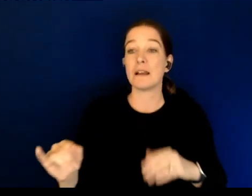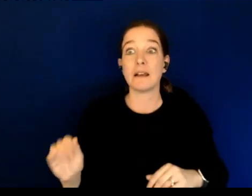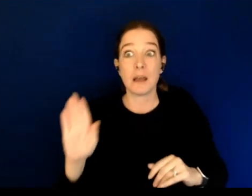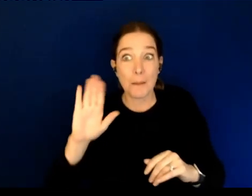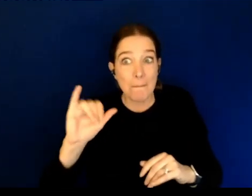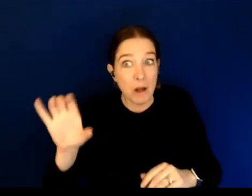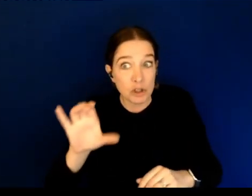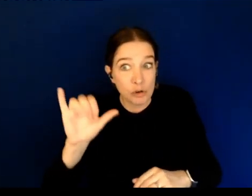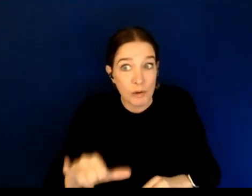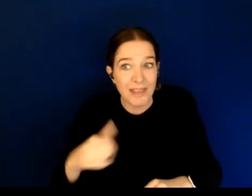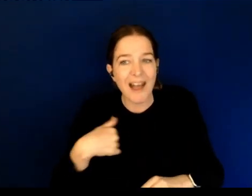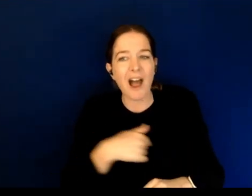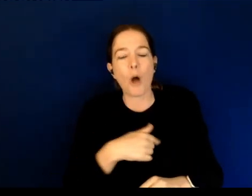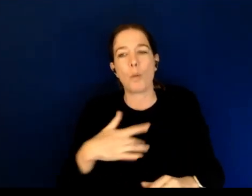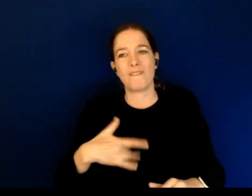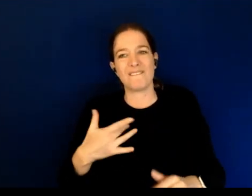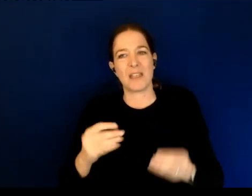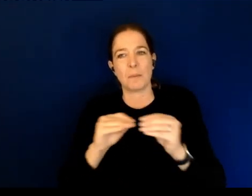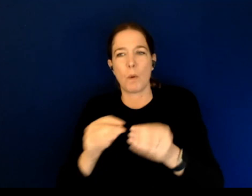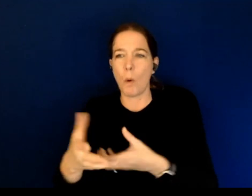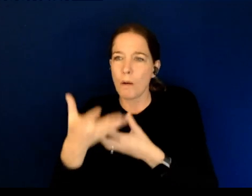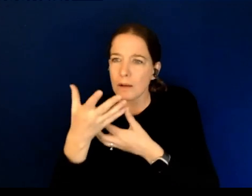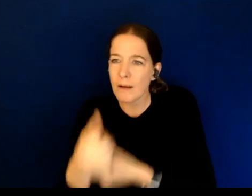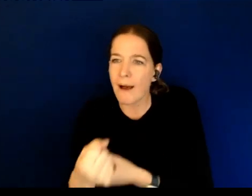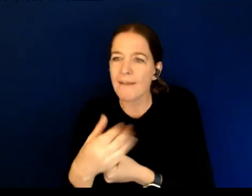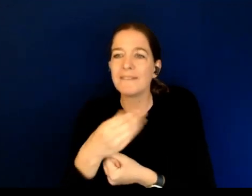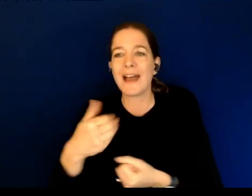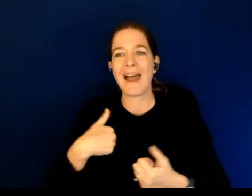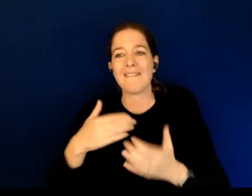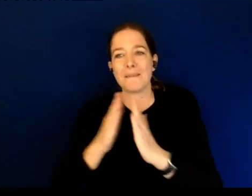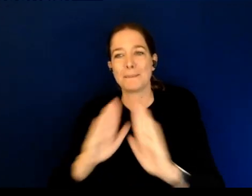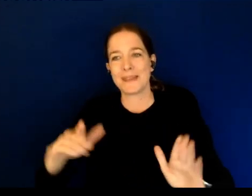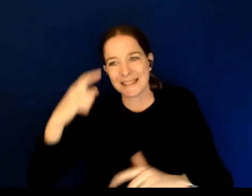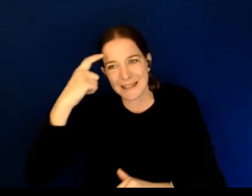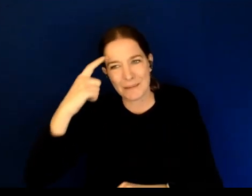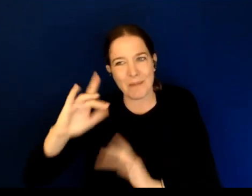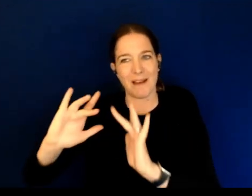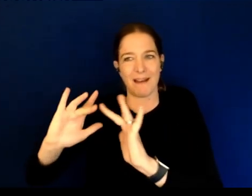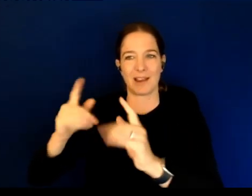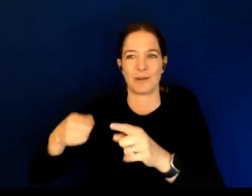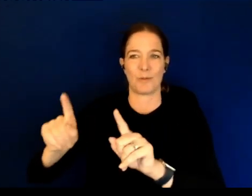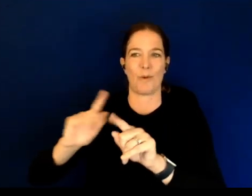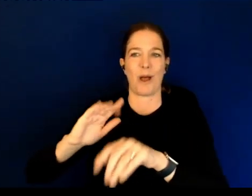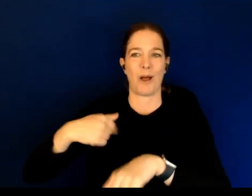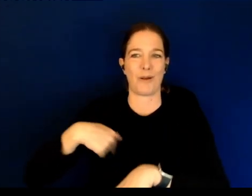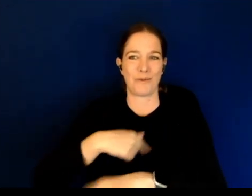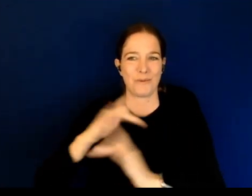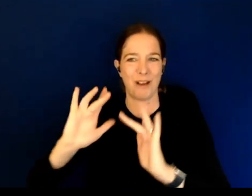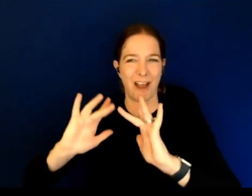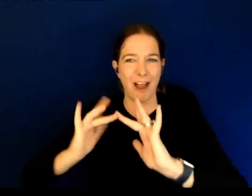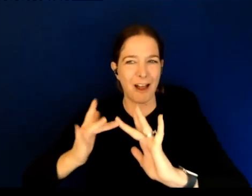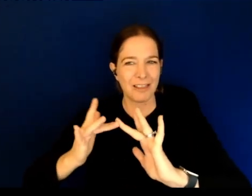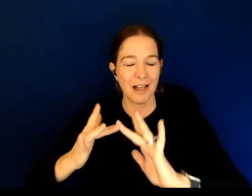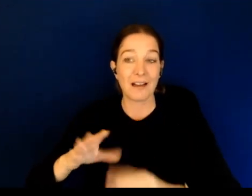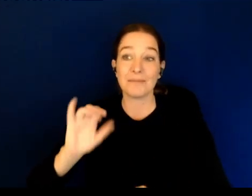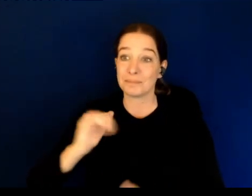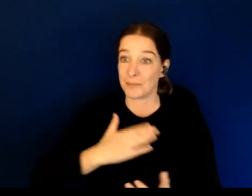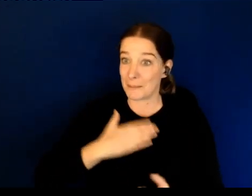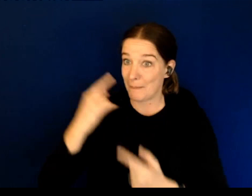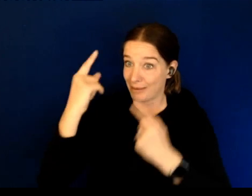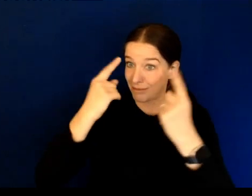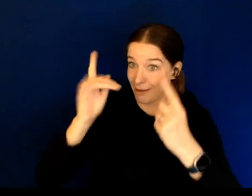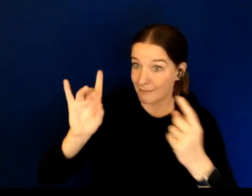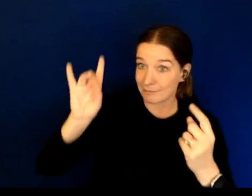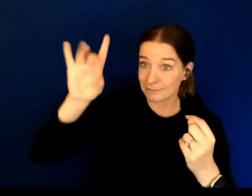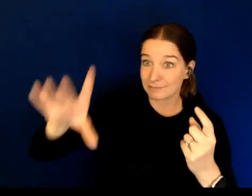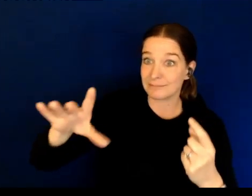we can navigate the cyber world with confidence and peace of mind. Those are my final thoughts, but I would be happy to